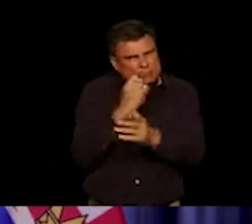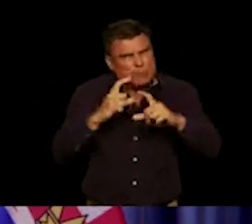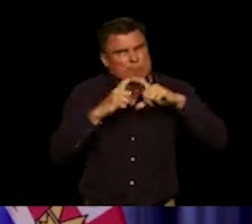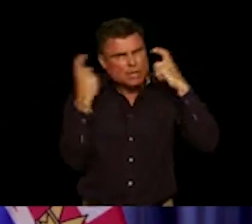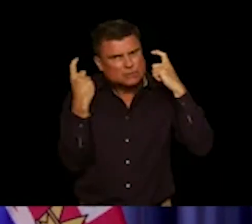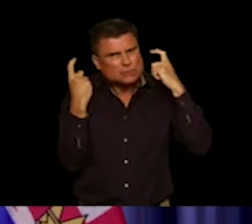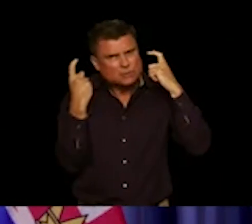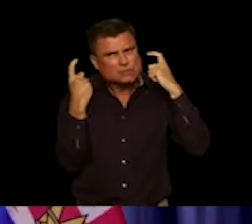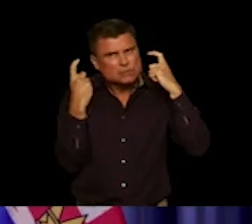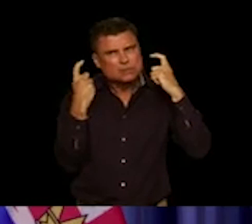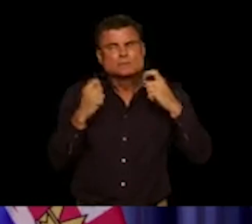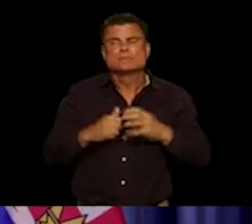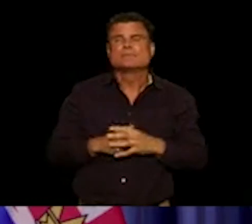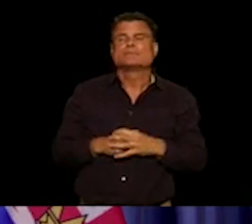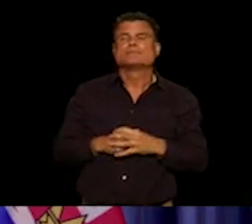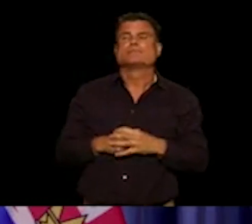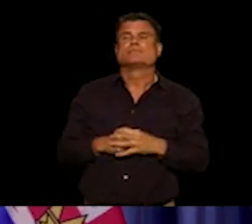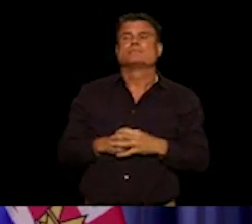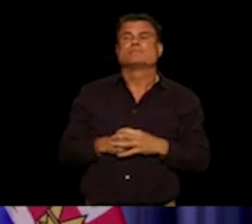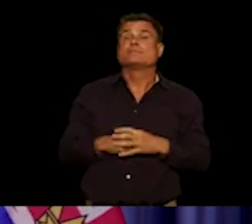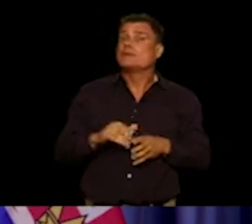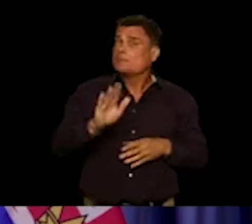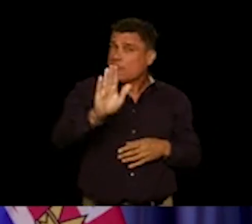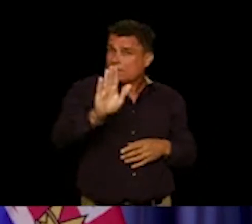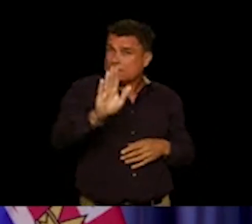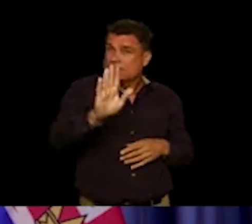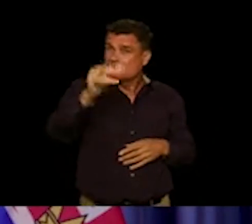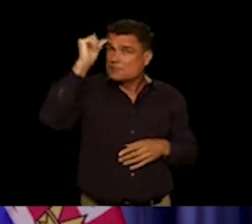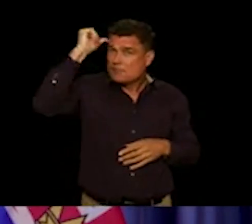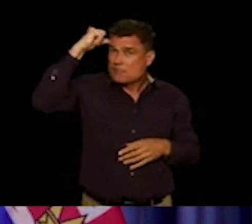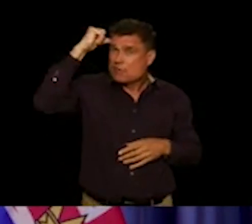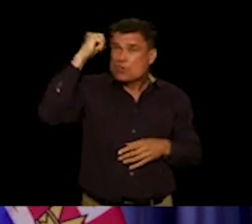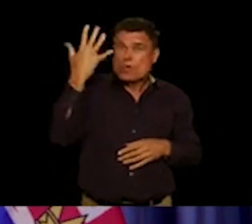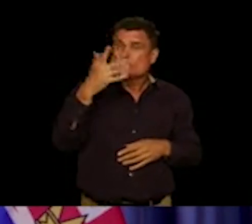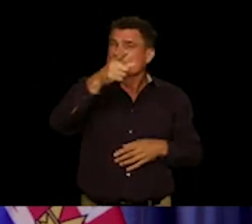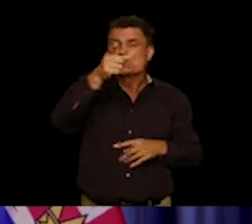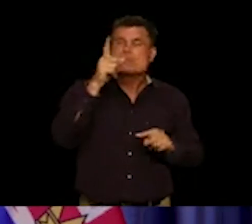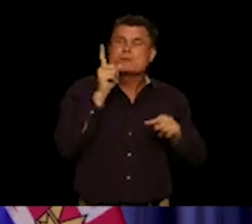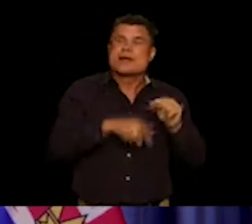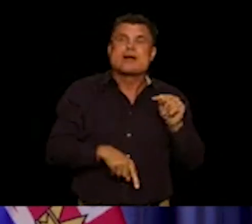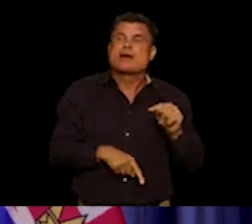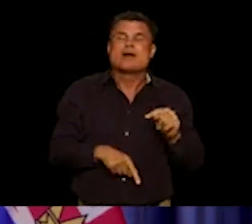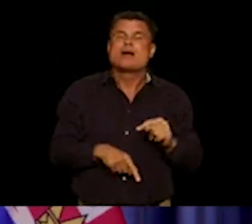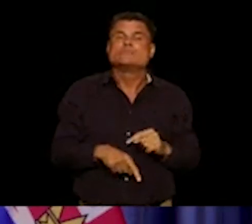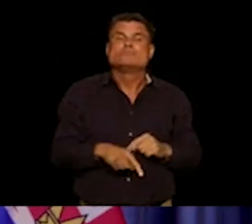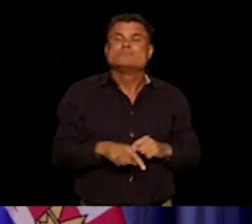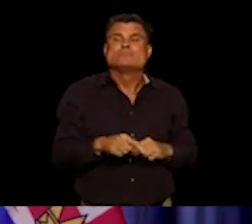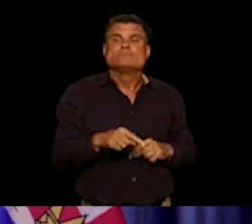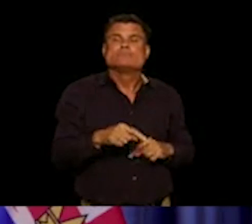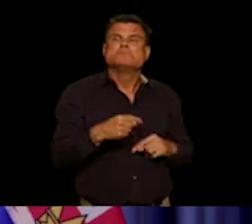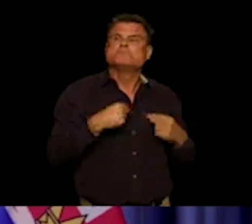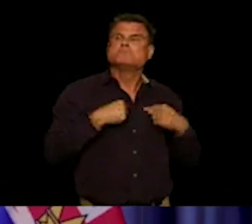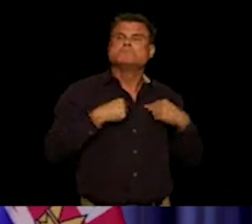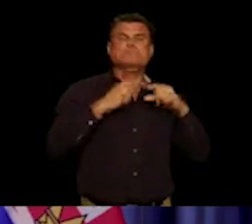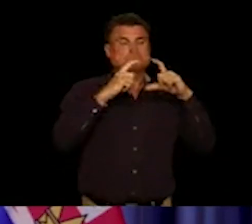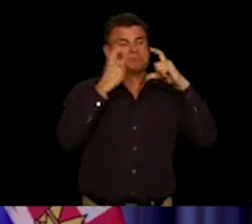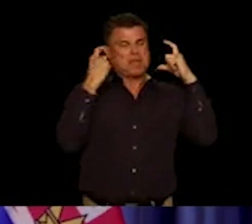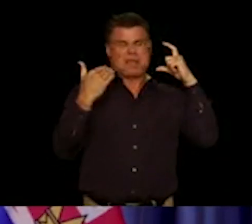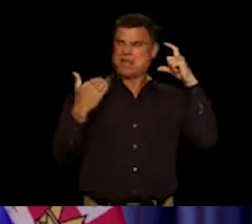here. But it's our view that we don't want people to believe that masks will